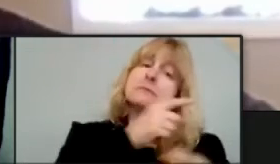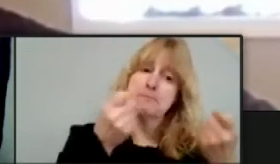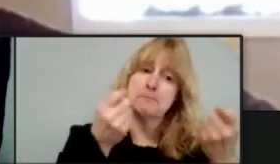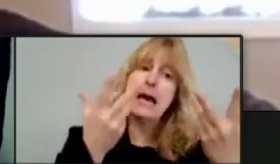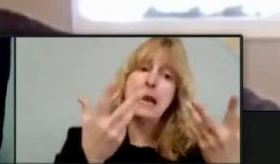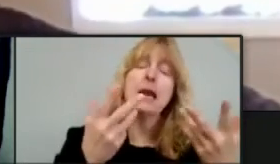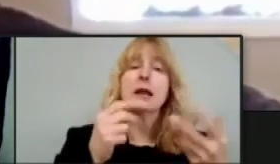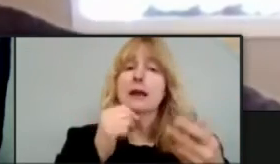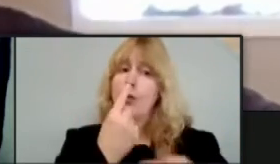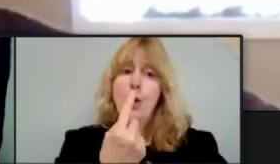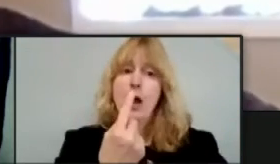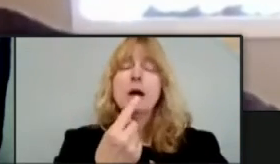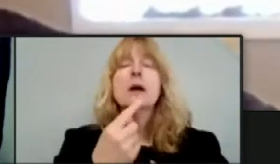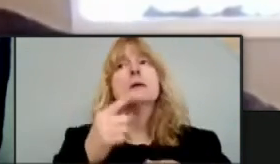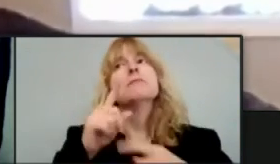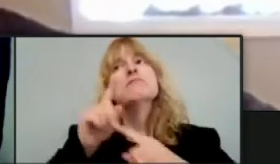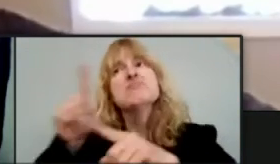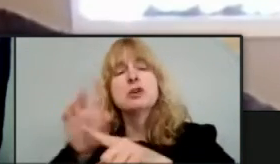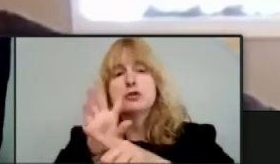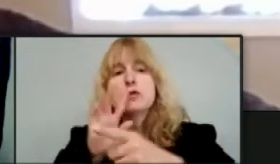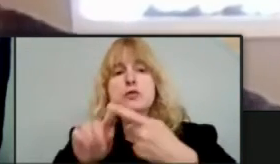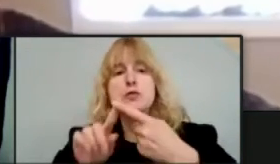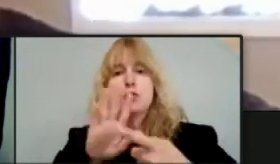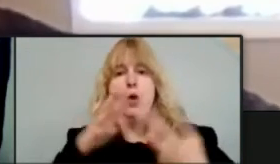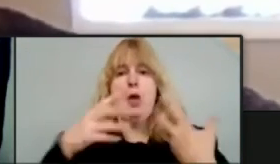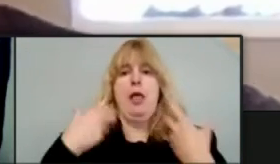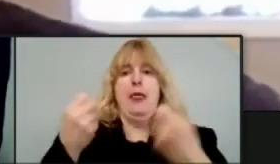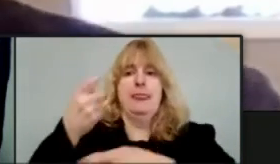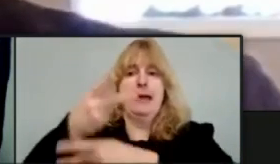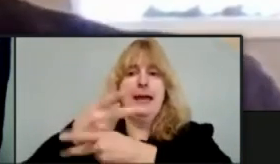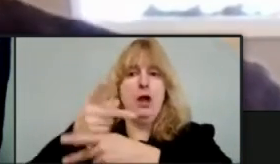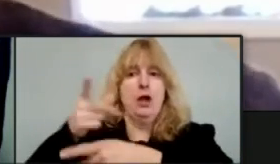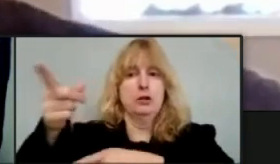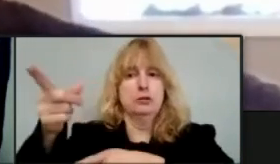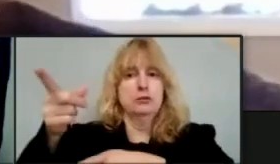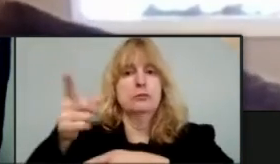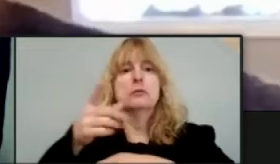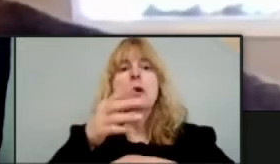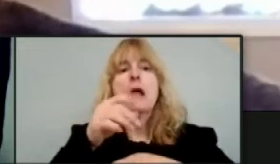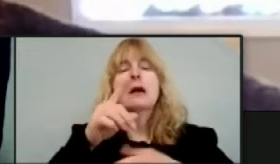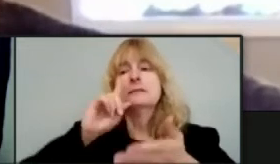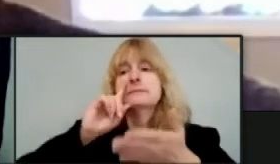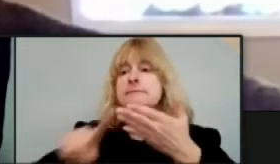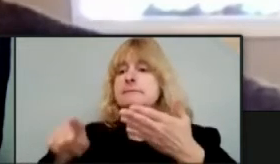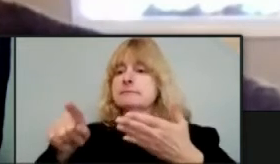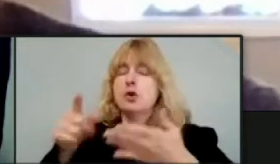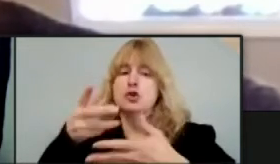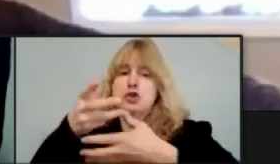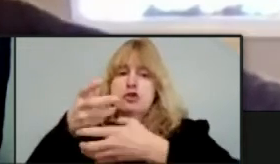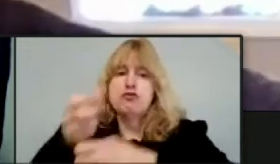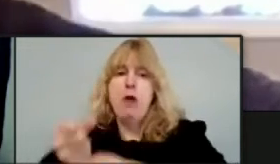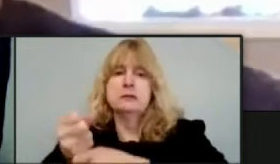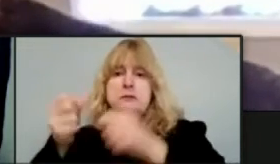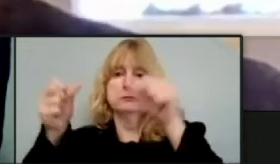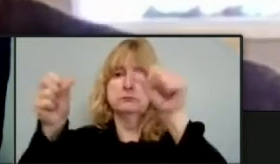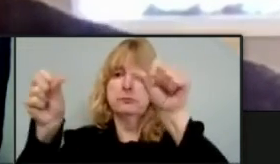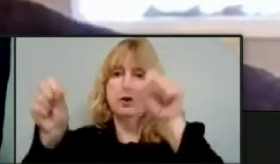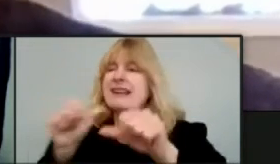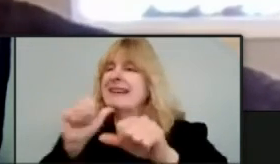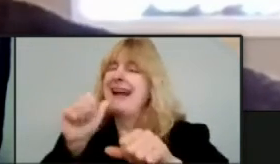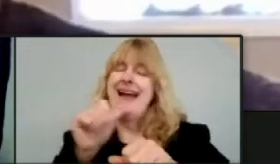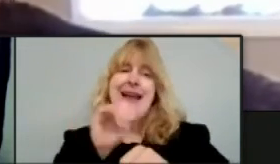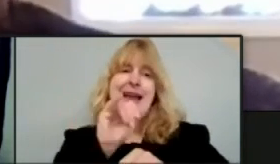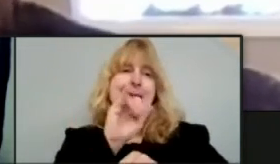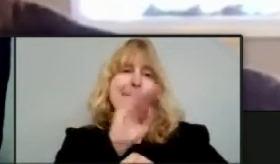say is go to trusted sites. Don't trust that Instagram post that you got or